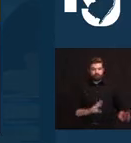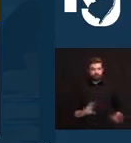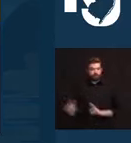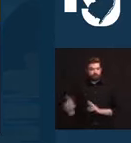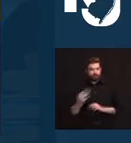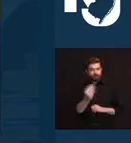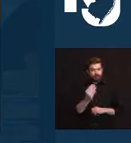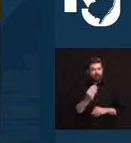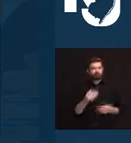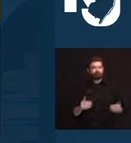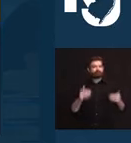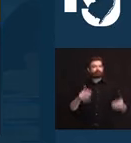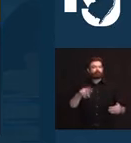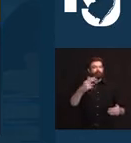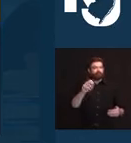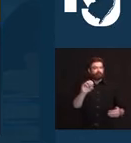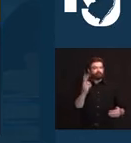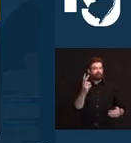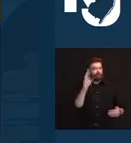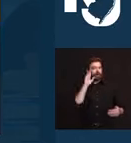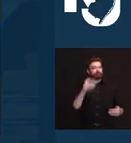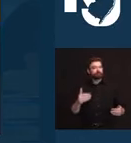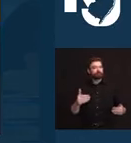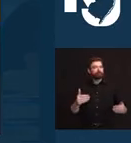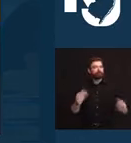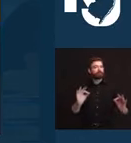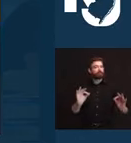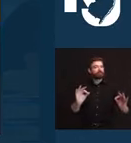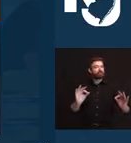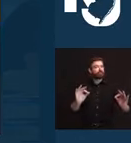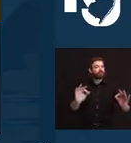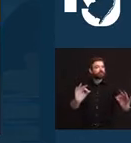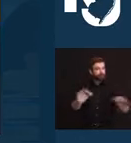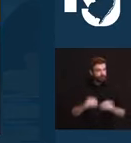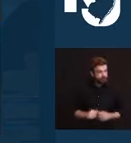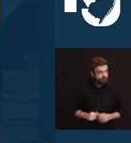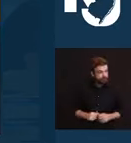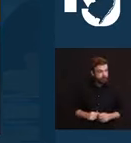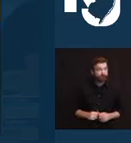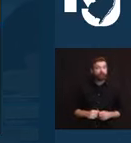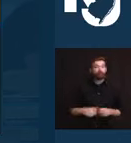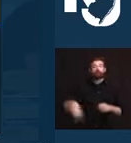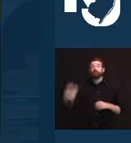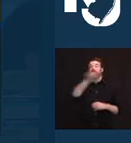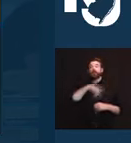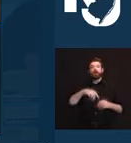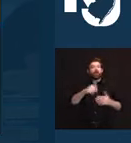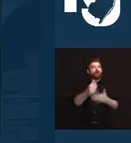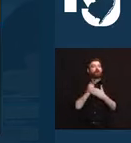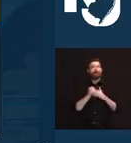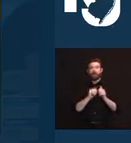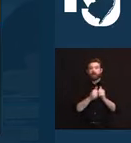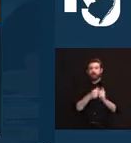help us keep moving forward is, by the way, getting tested for COVID-19, and I'll have more on that in just a few